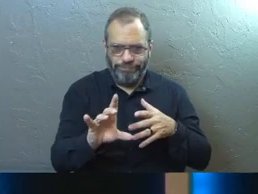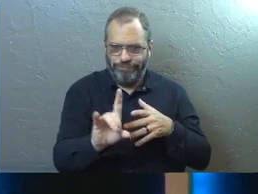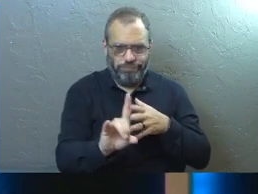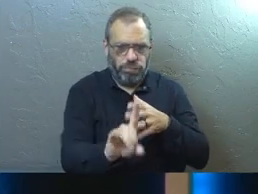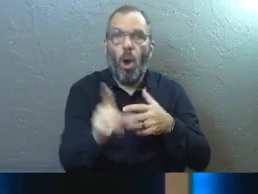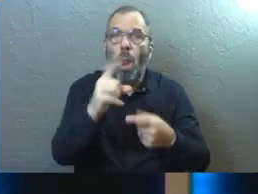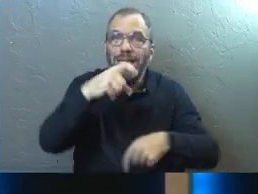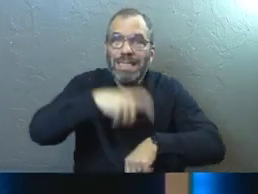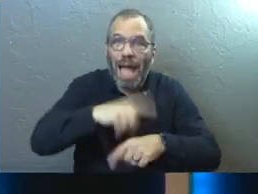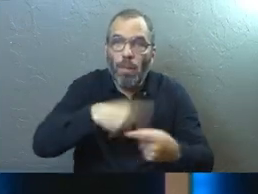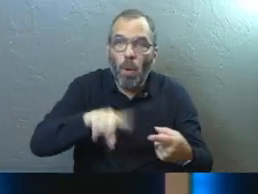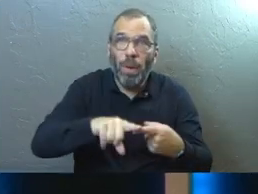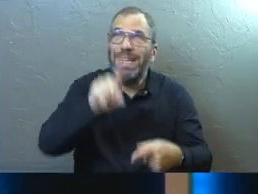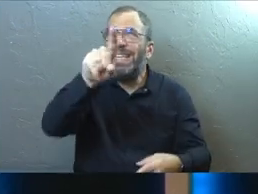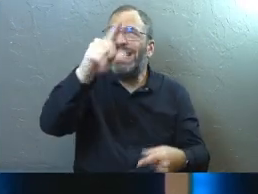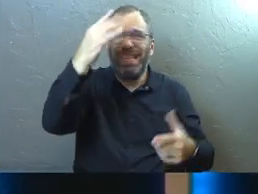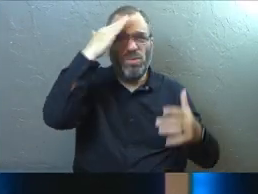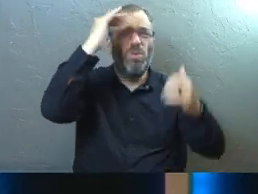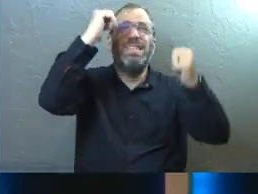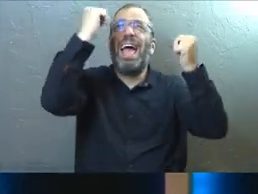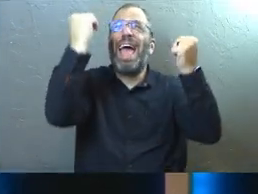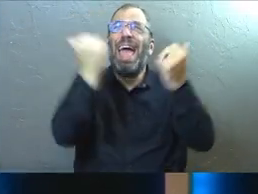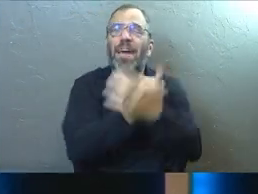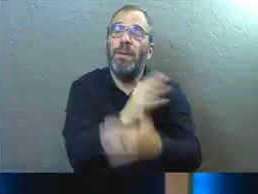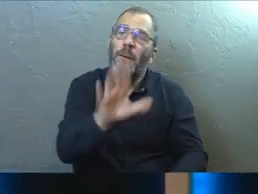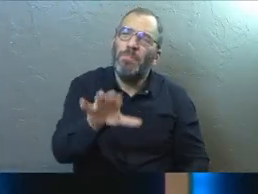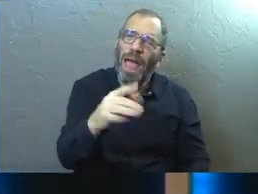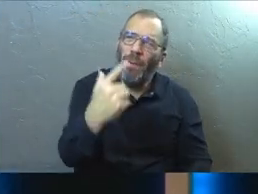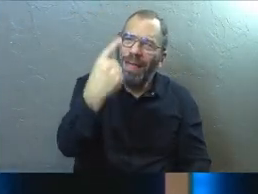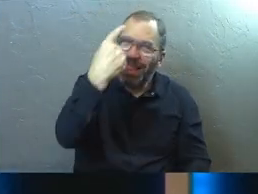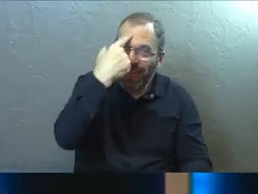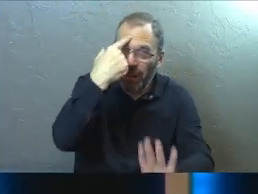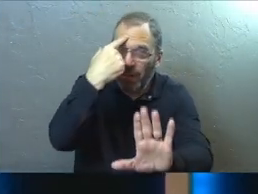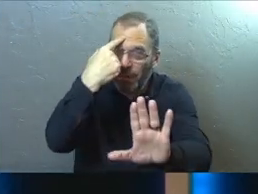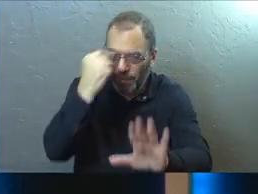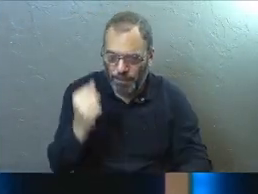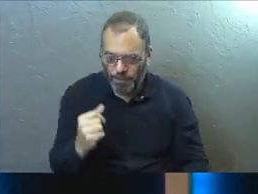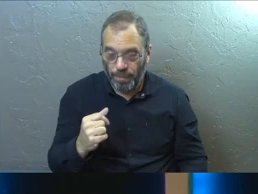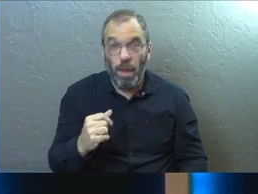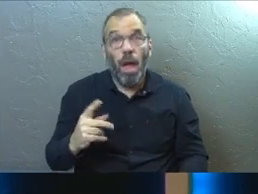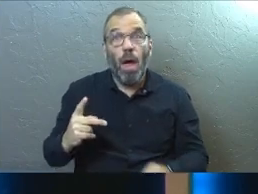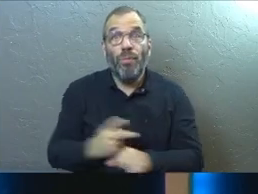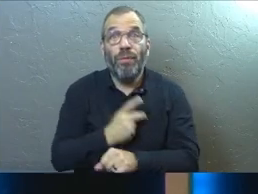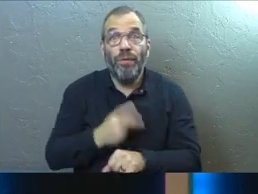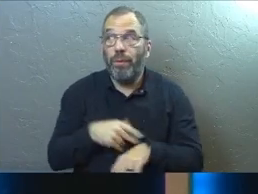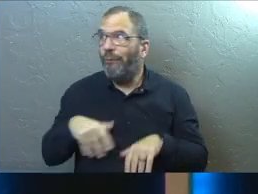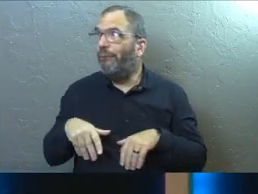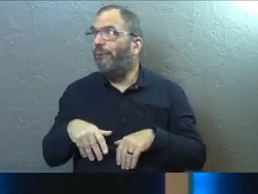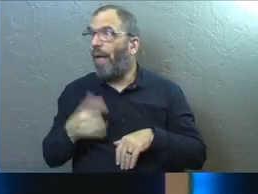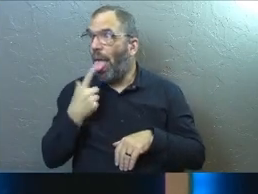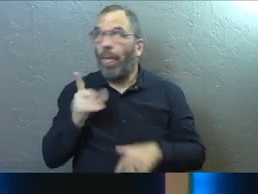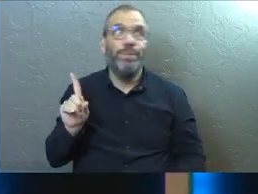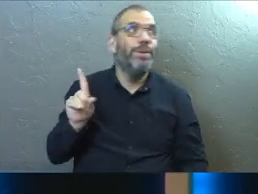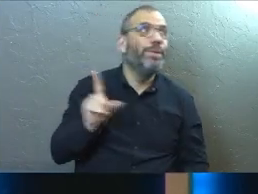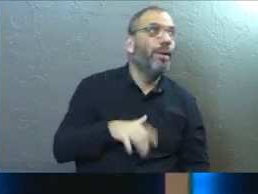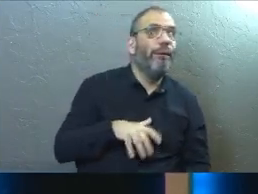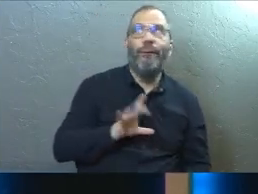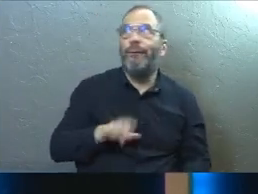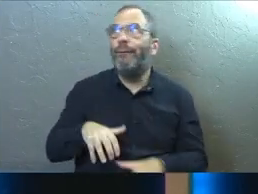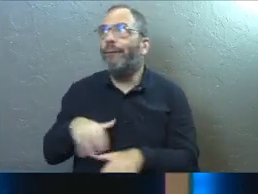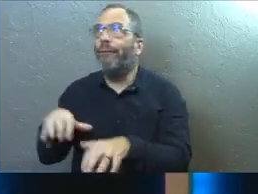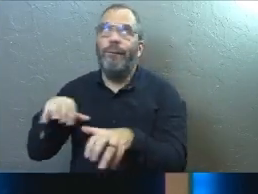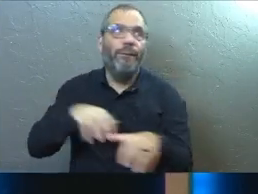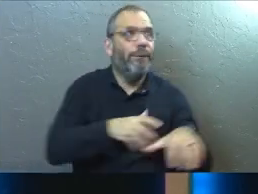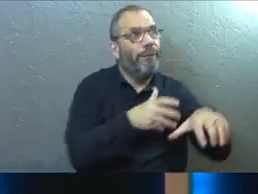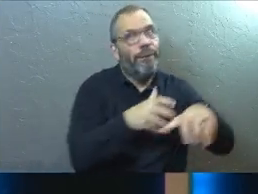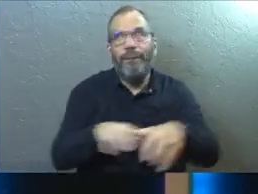we need to go. He has all of that. And again, let's think here for a moment. We're the sheep. The sheep have no idea where to go. They have no idea